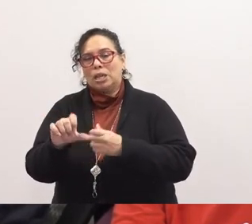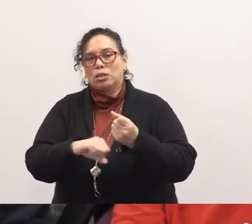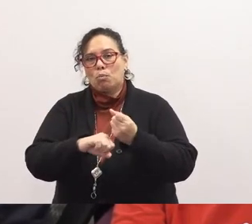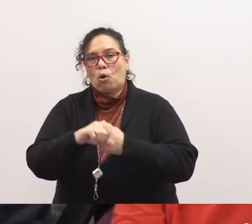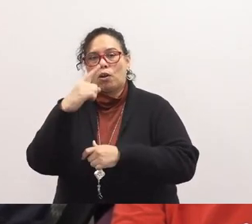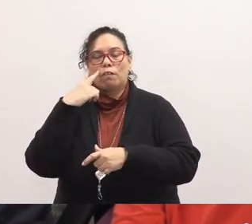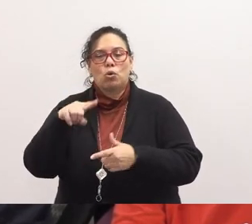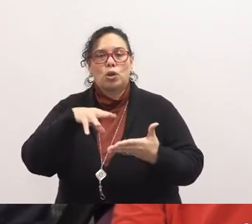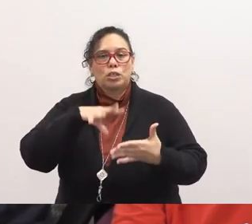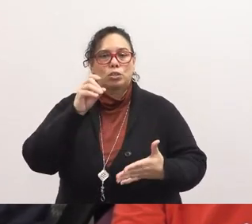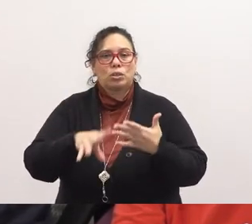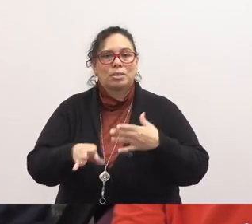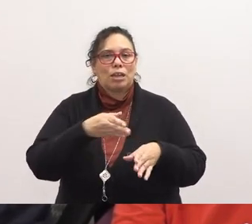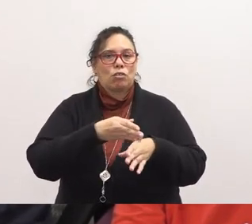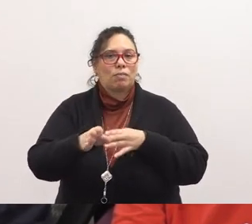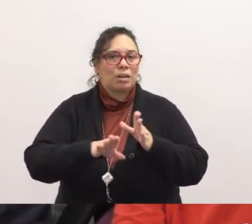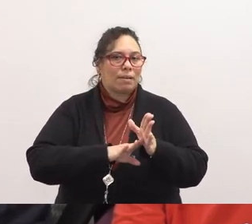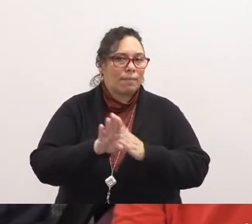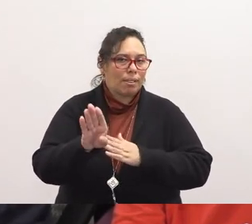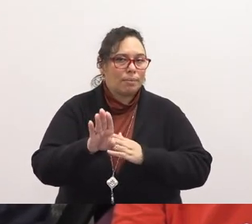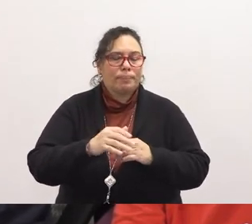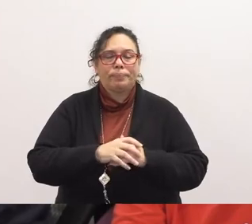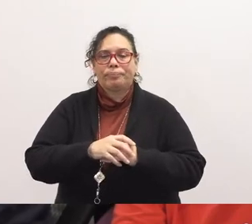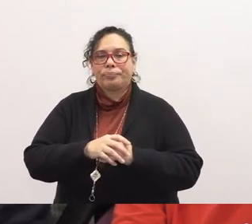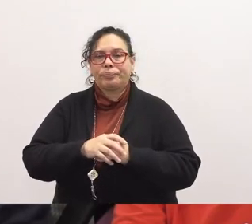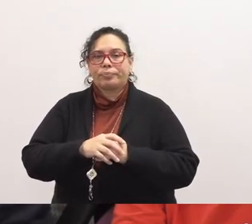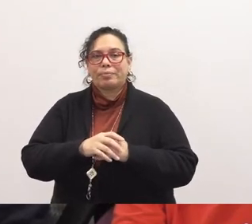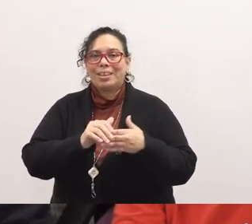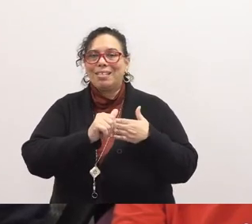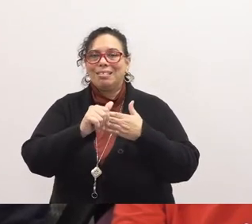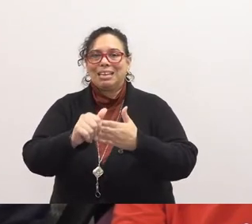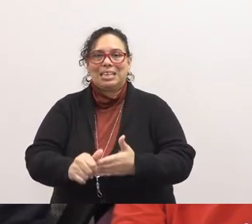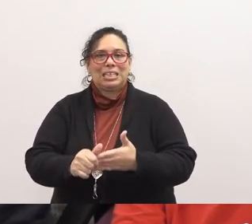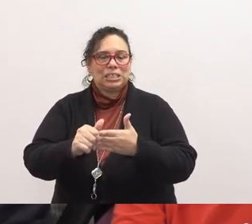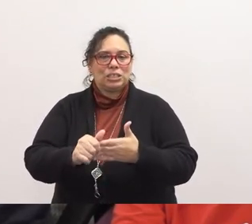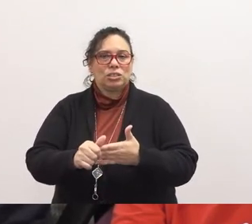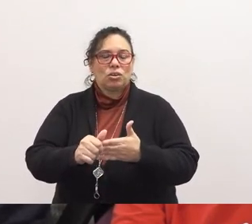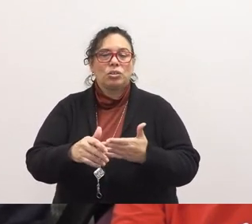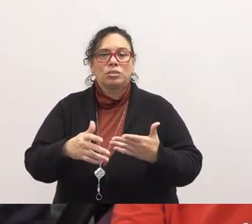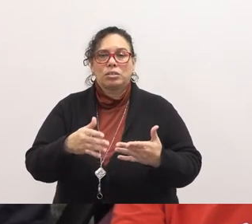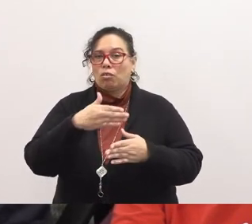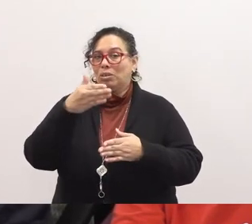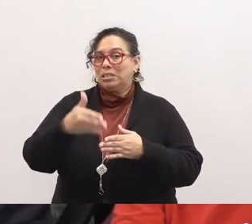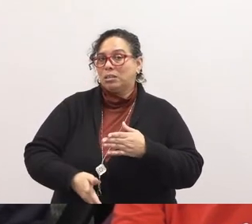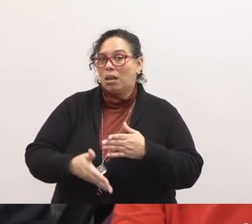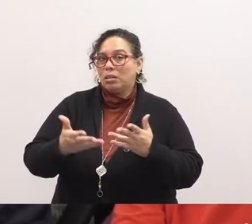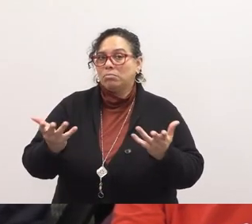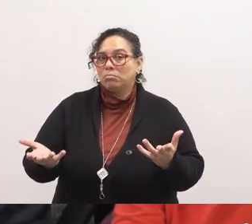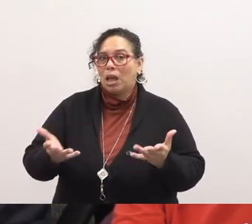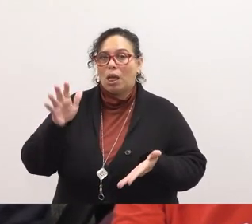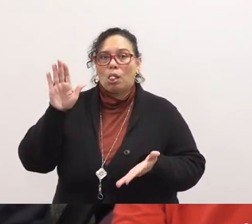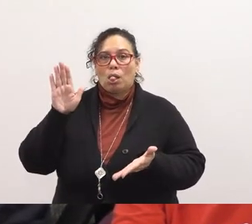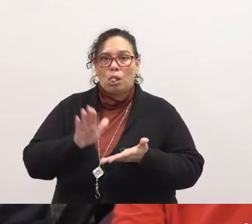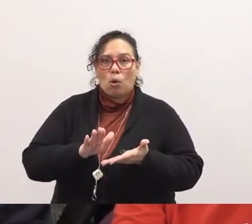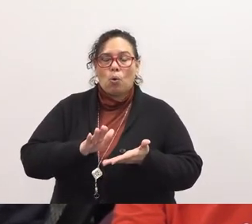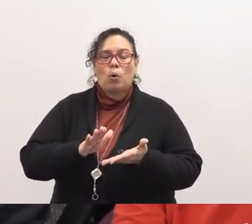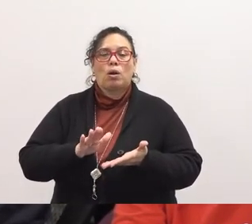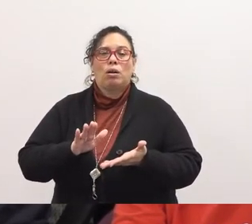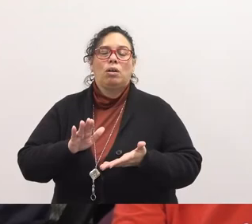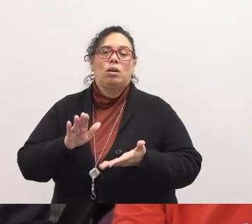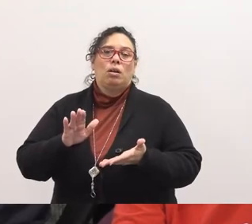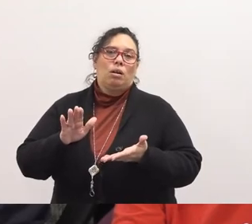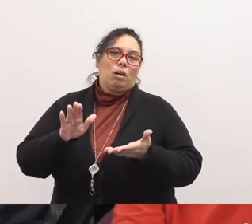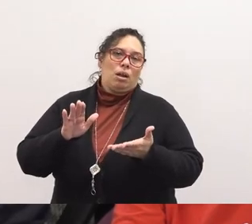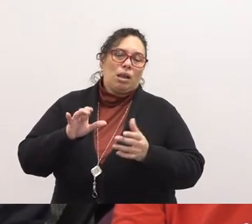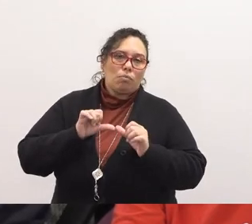and effective career development support. This leads to overall results being lower chronic absenteeism